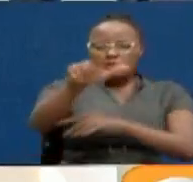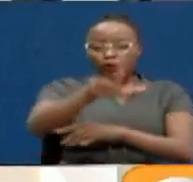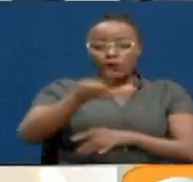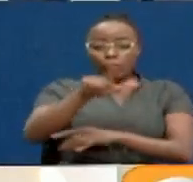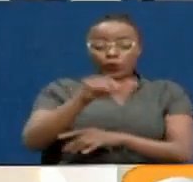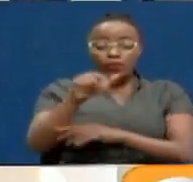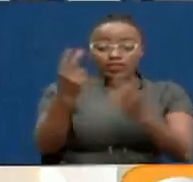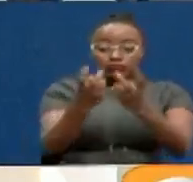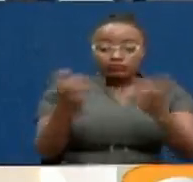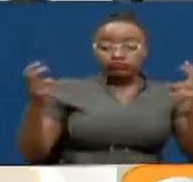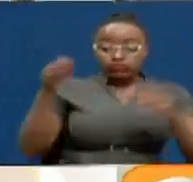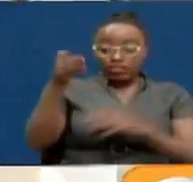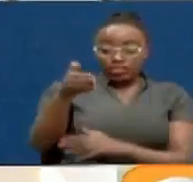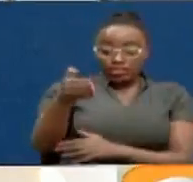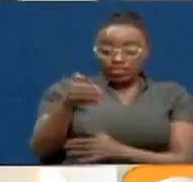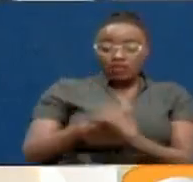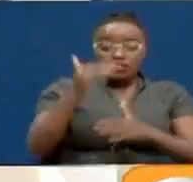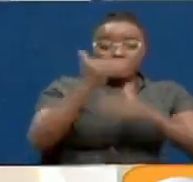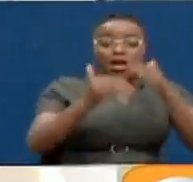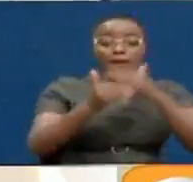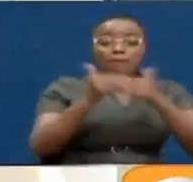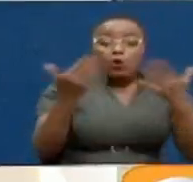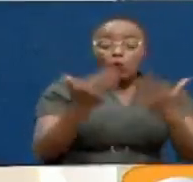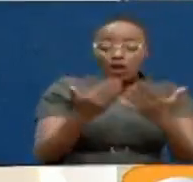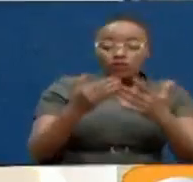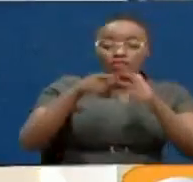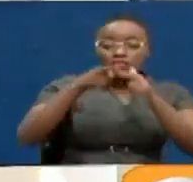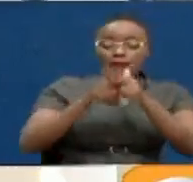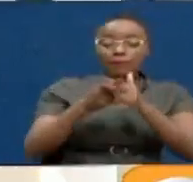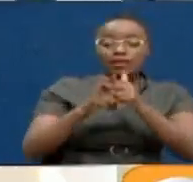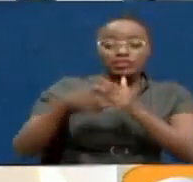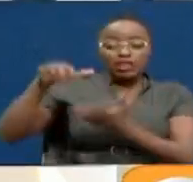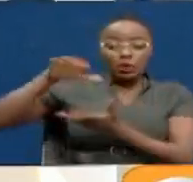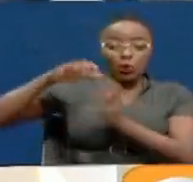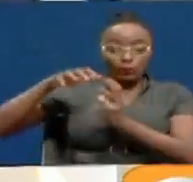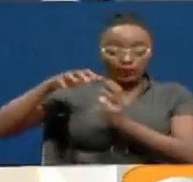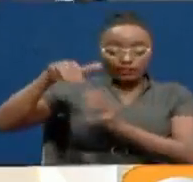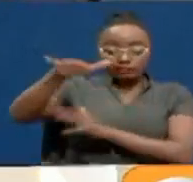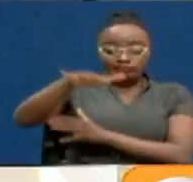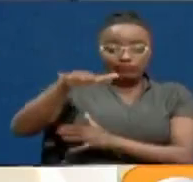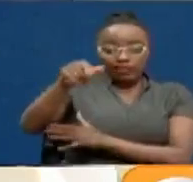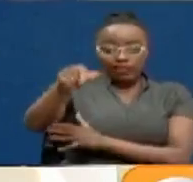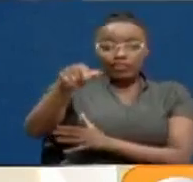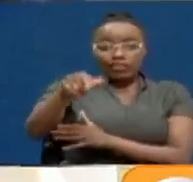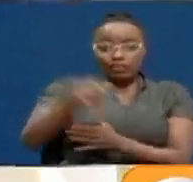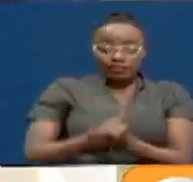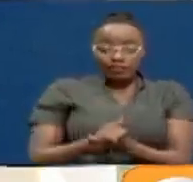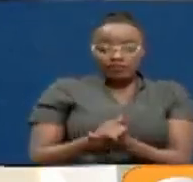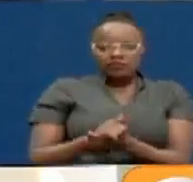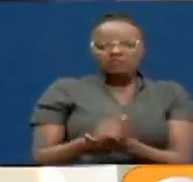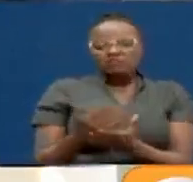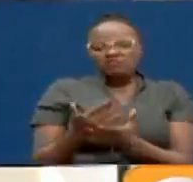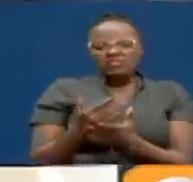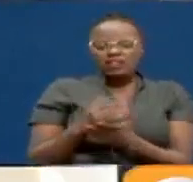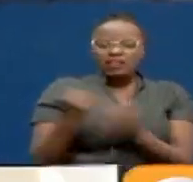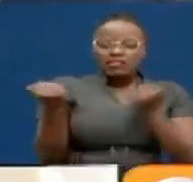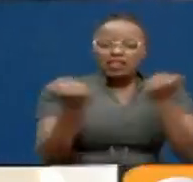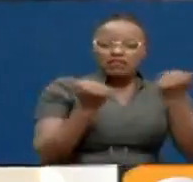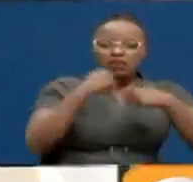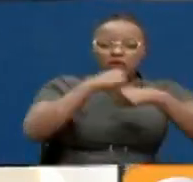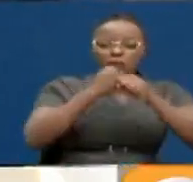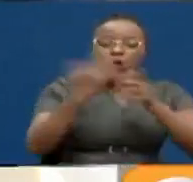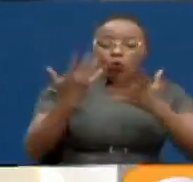these panels were built here in the numerical machining complex. The wheels on this vehicle were built